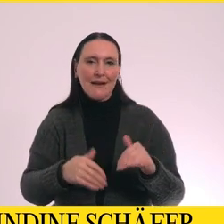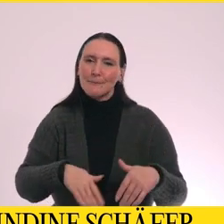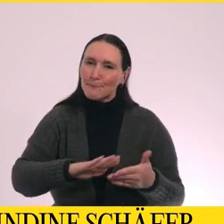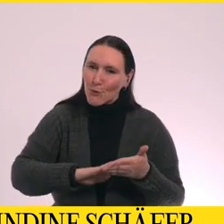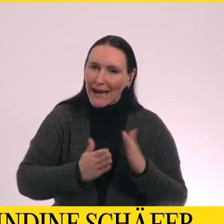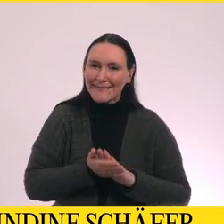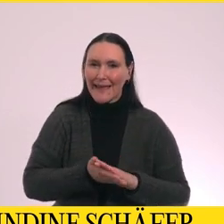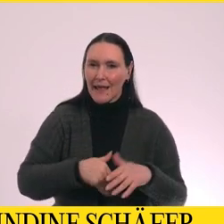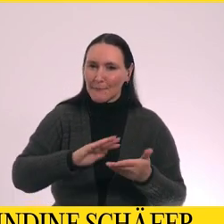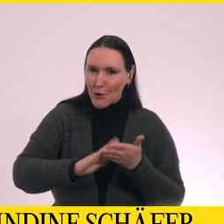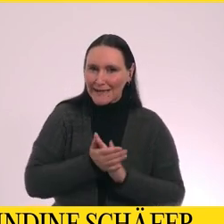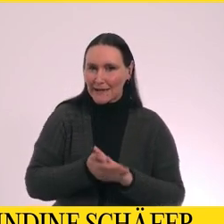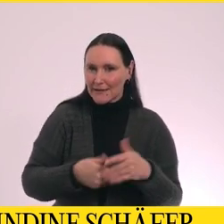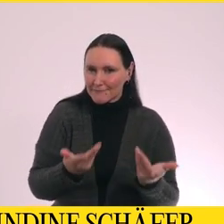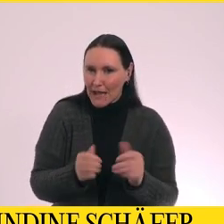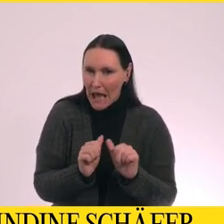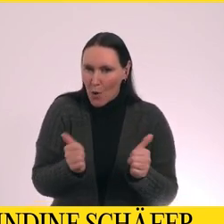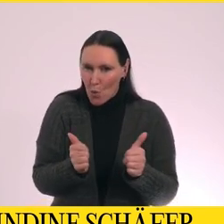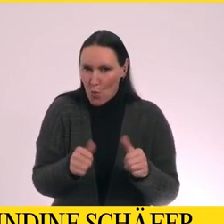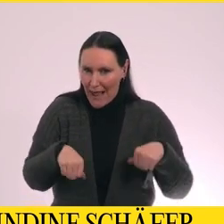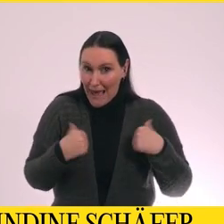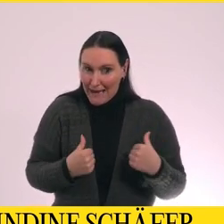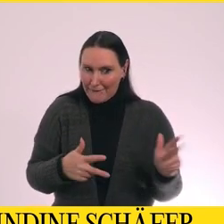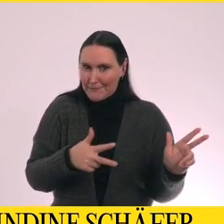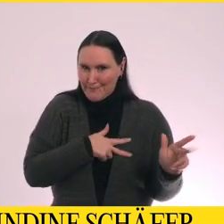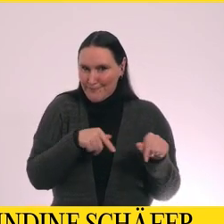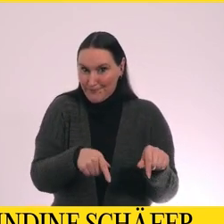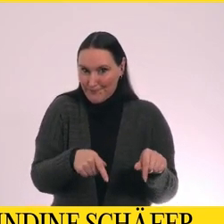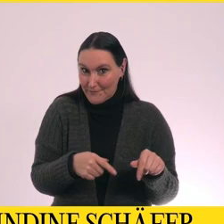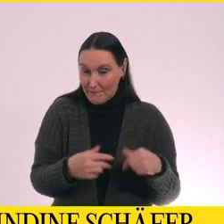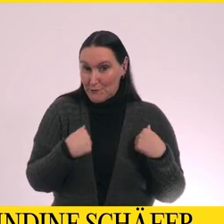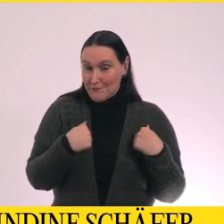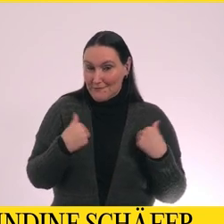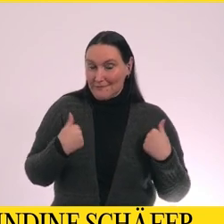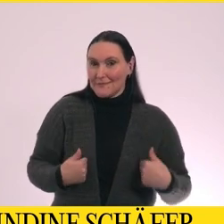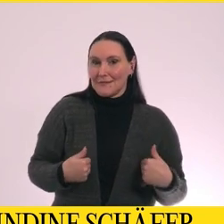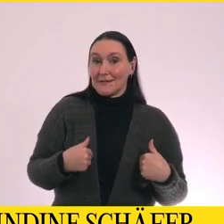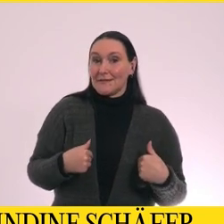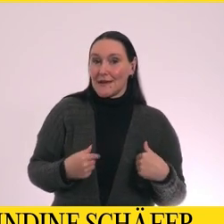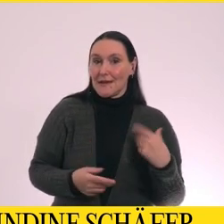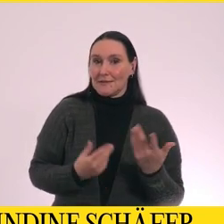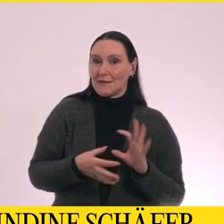a practical sense from our point of view as people who go through the process of the chain.